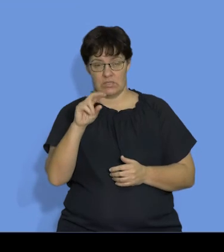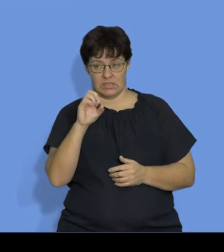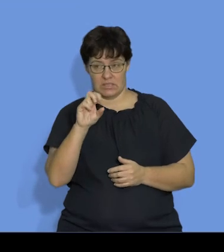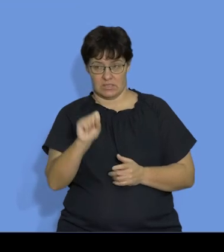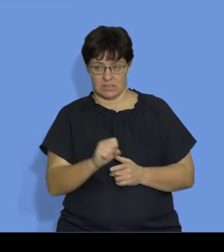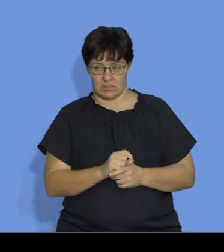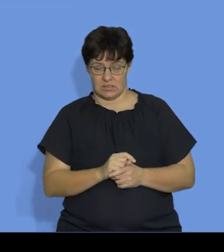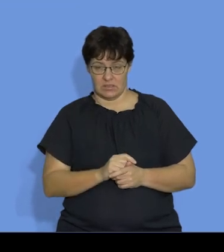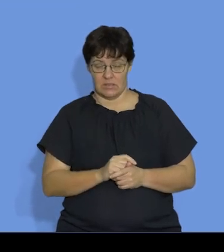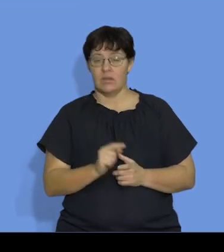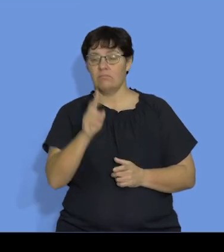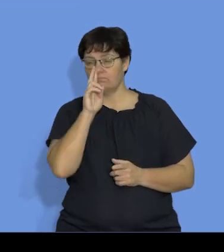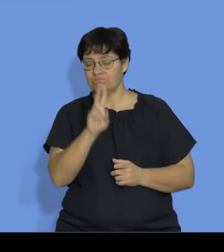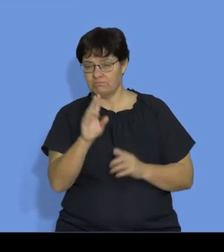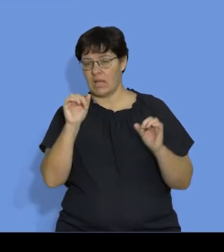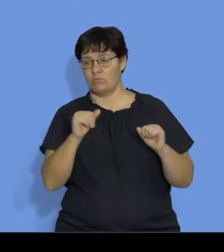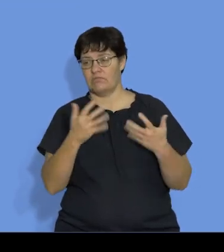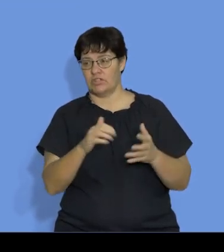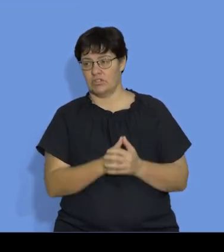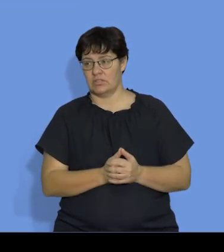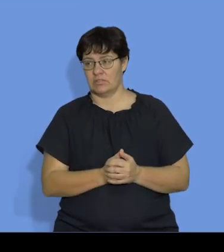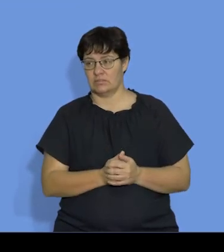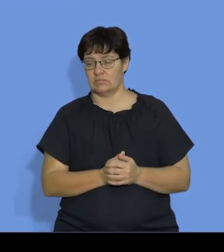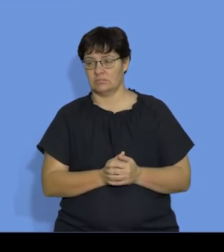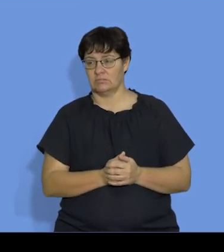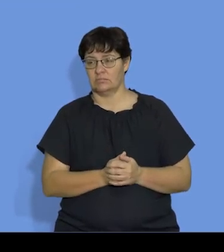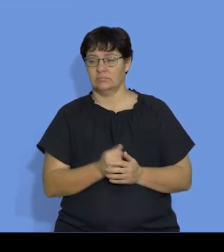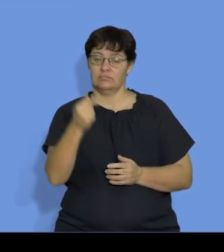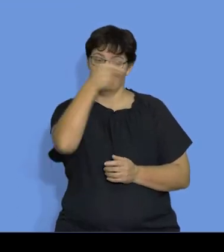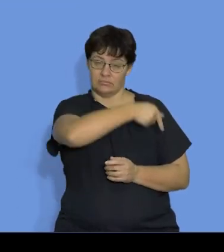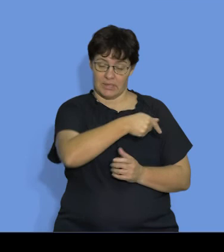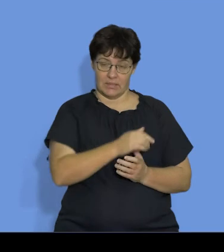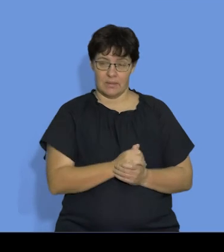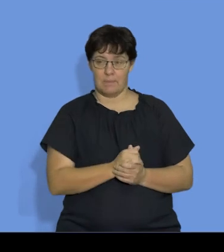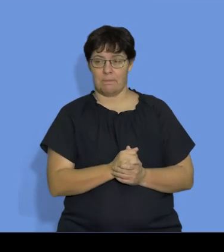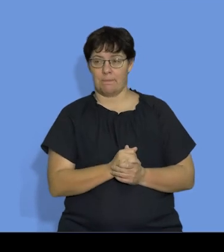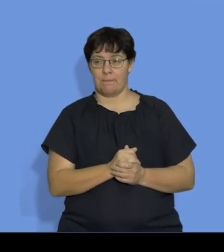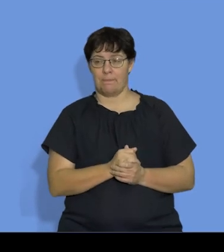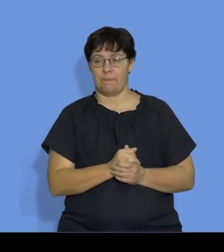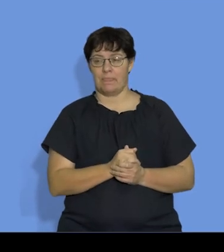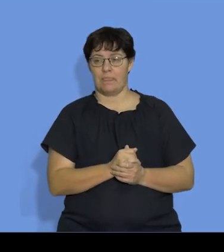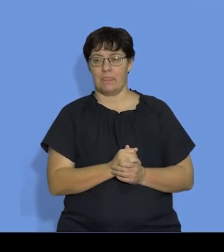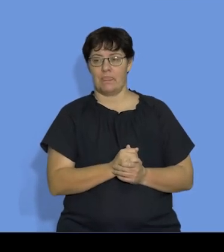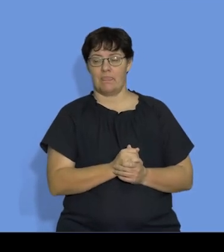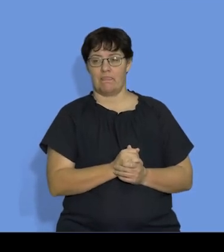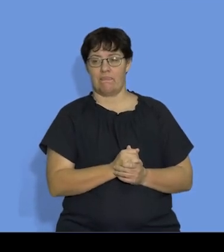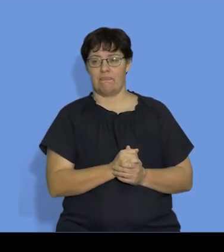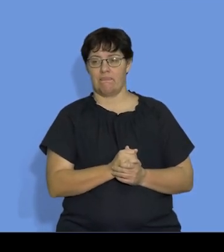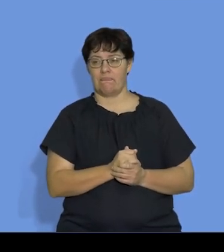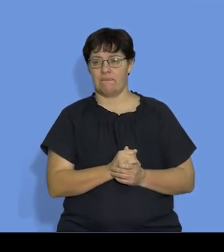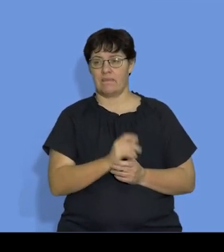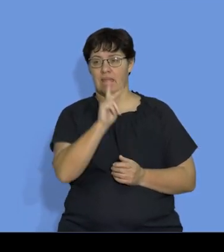here? We agreed that if we can quickly go back, in potassium permanganate is plus